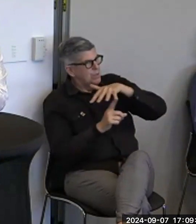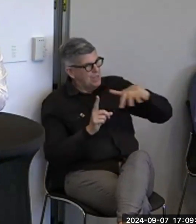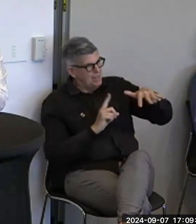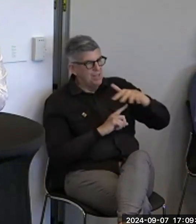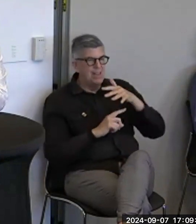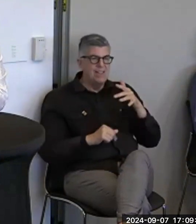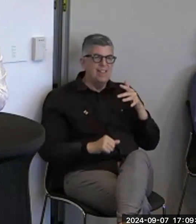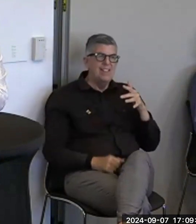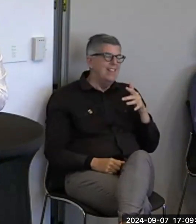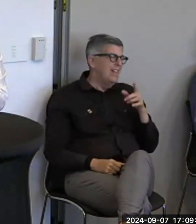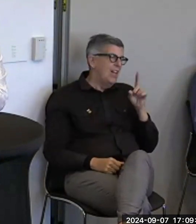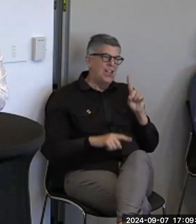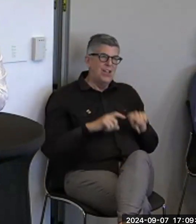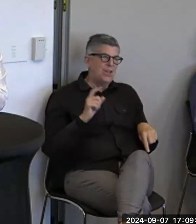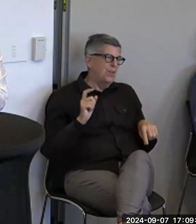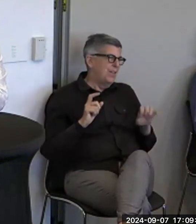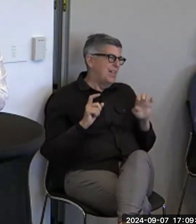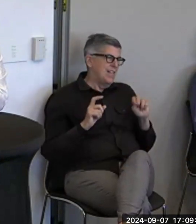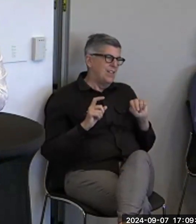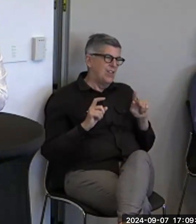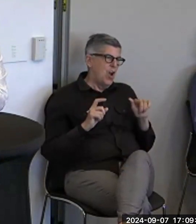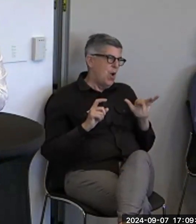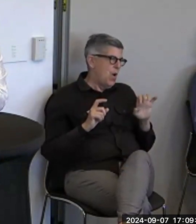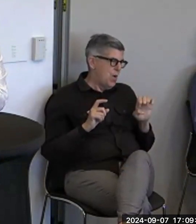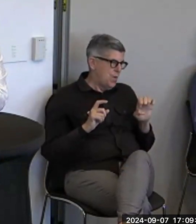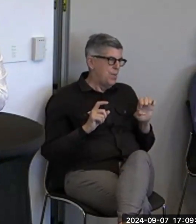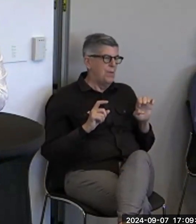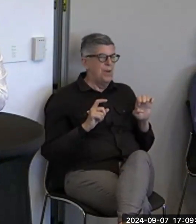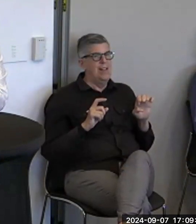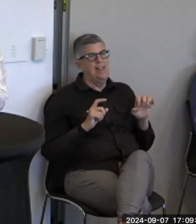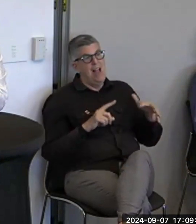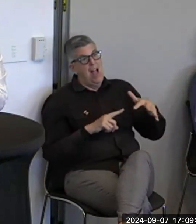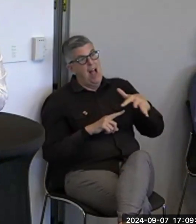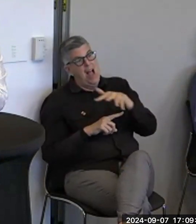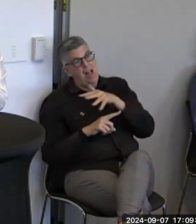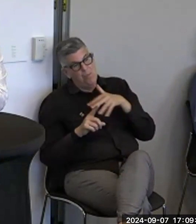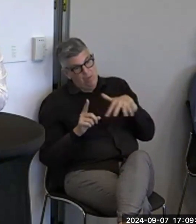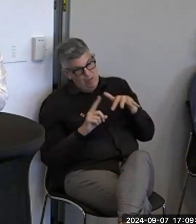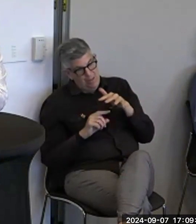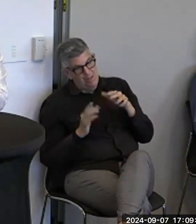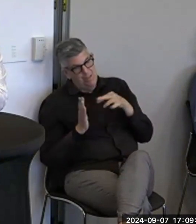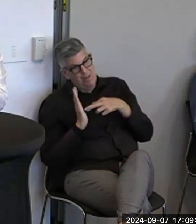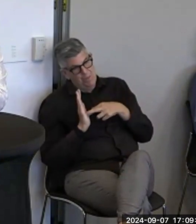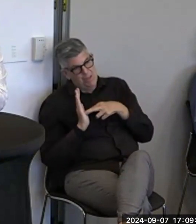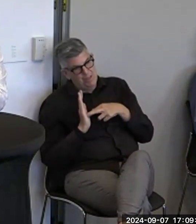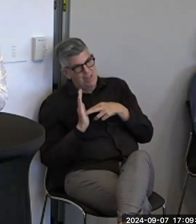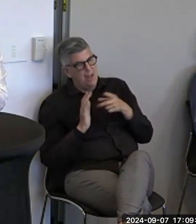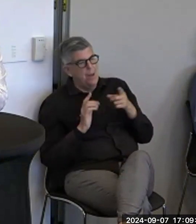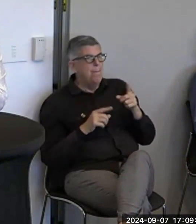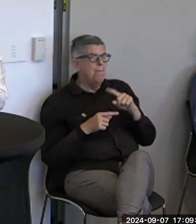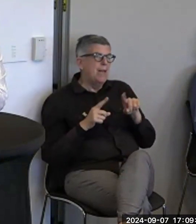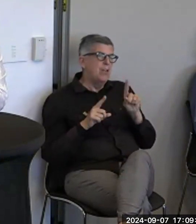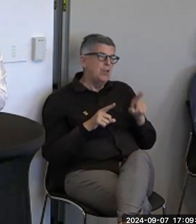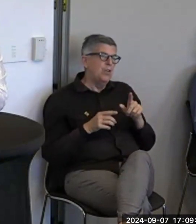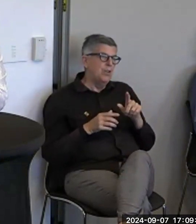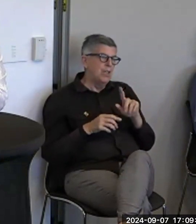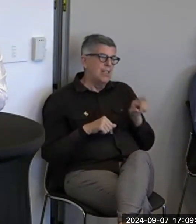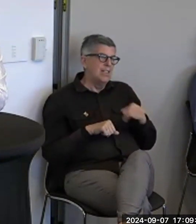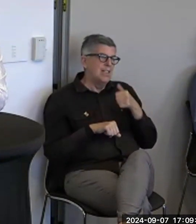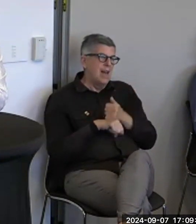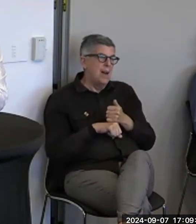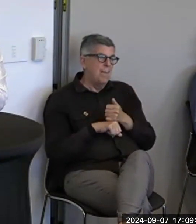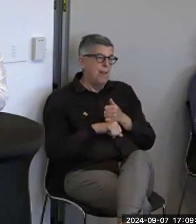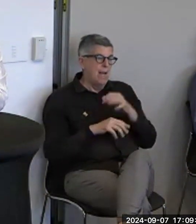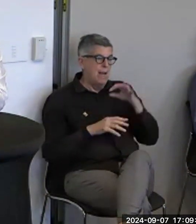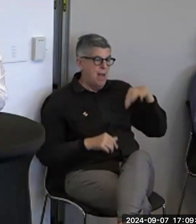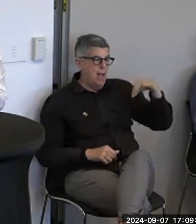a representation of the space you were in, but you could create a sort of breadcrumb track of where you